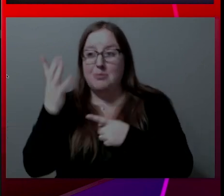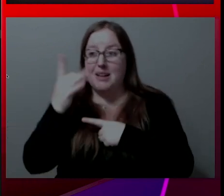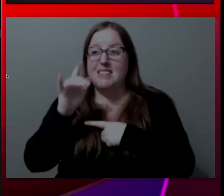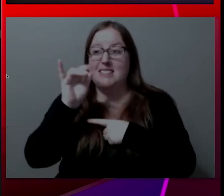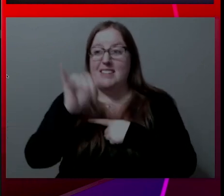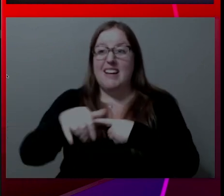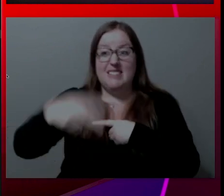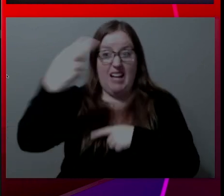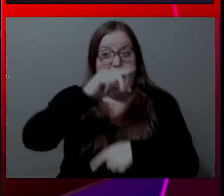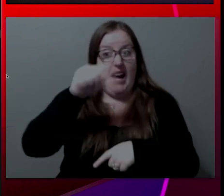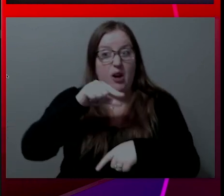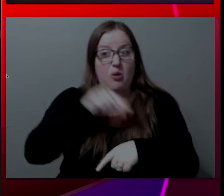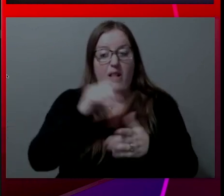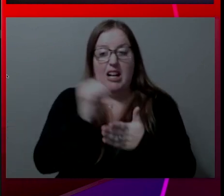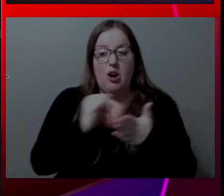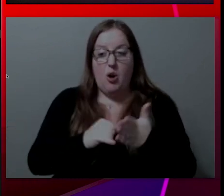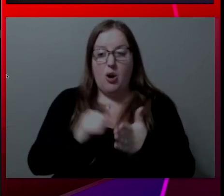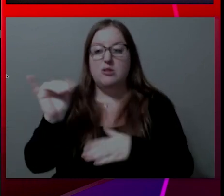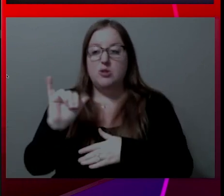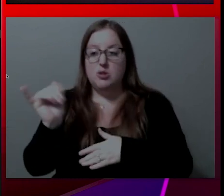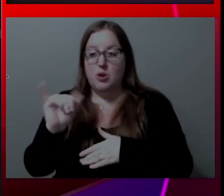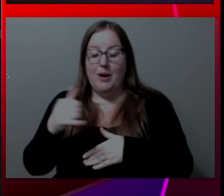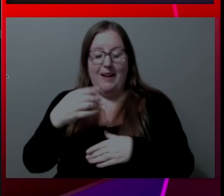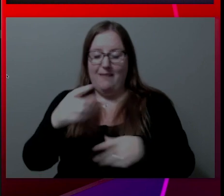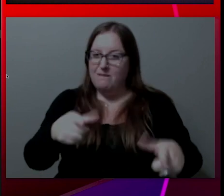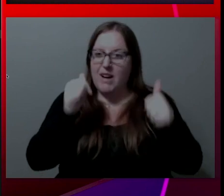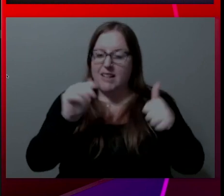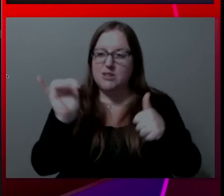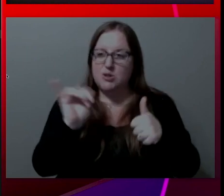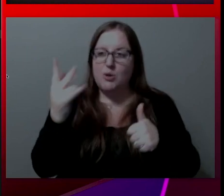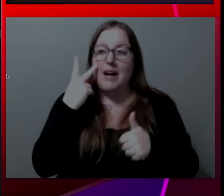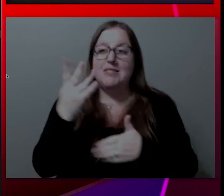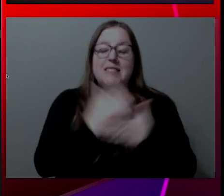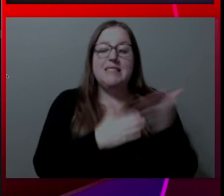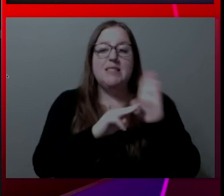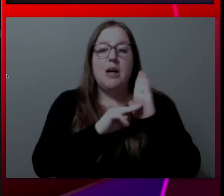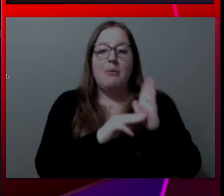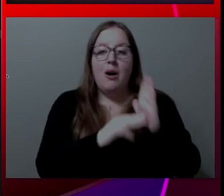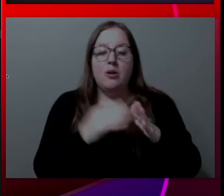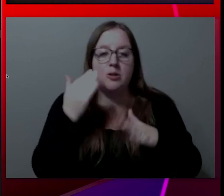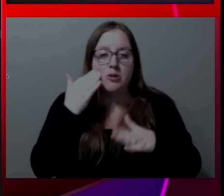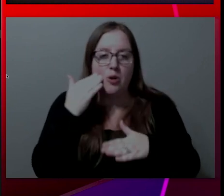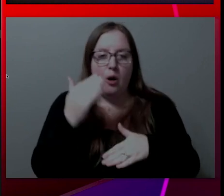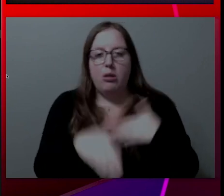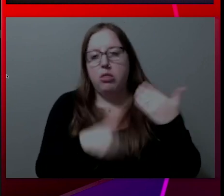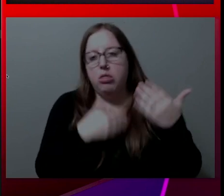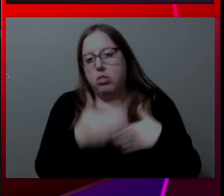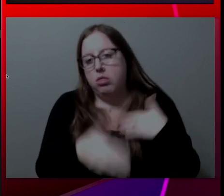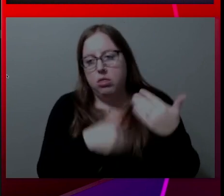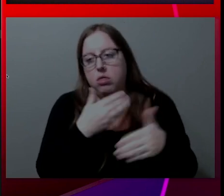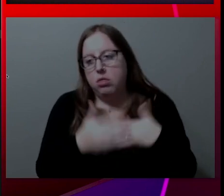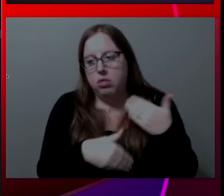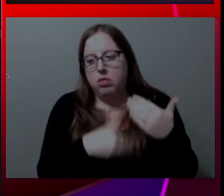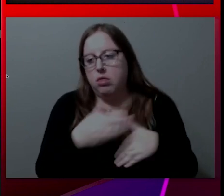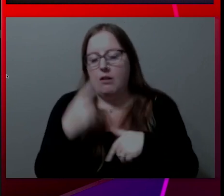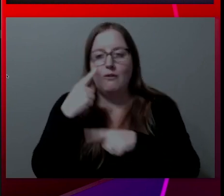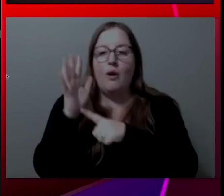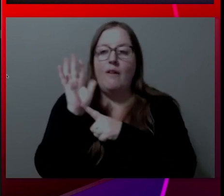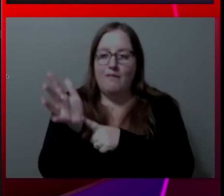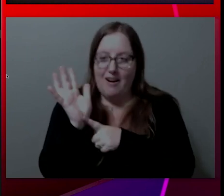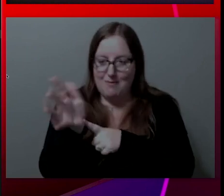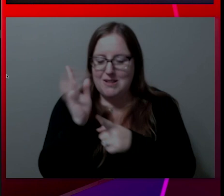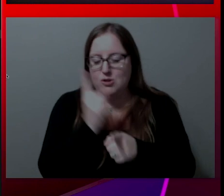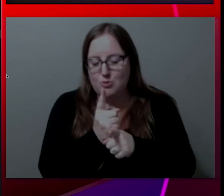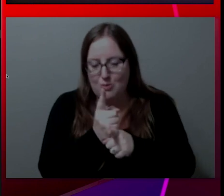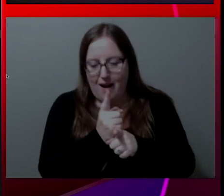high-quality art too. Like, and I noticed it generated fast. Yeah. I've seen some of these models. They sit around for 5 minutes before you get a response back. Right. So I